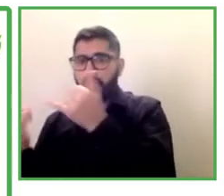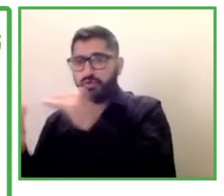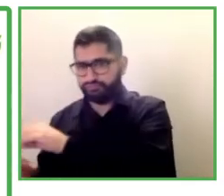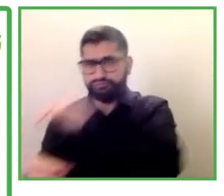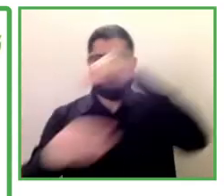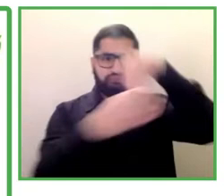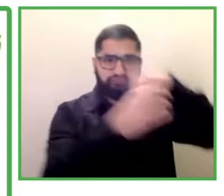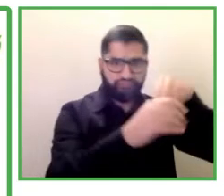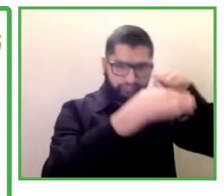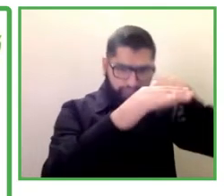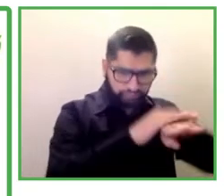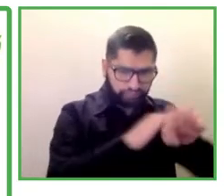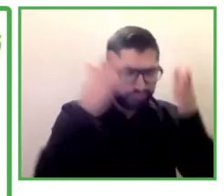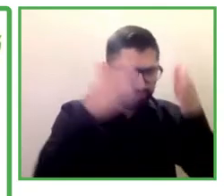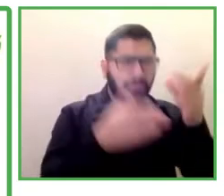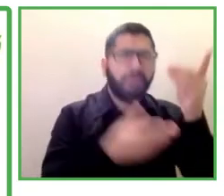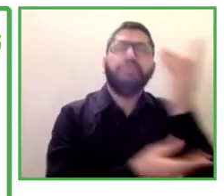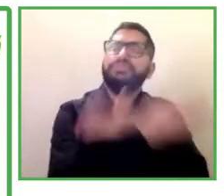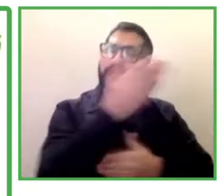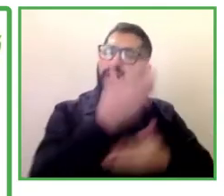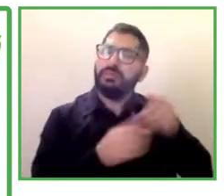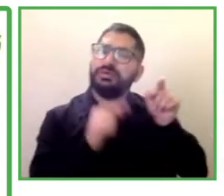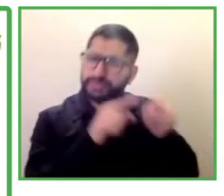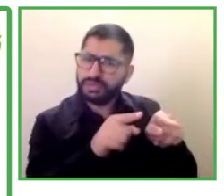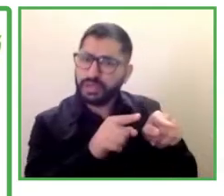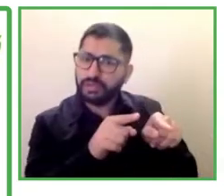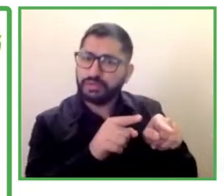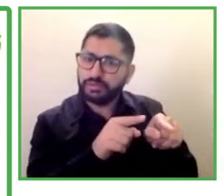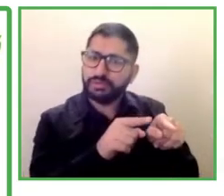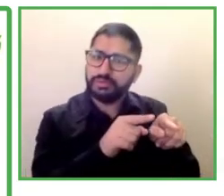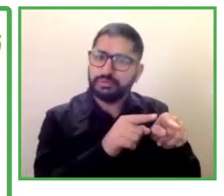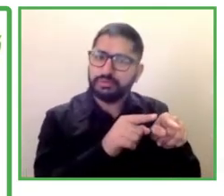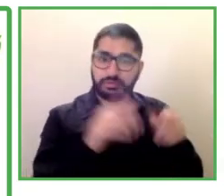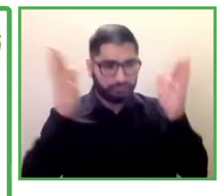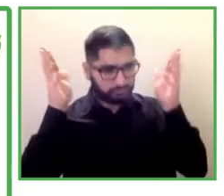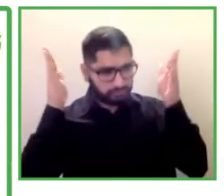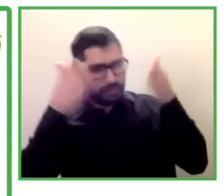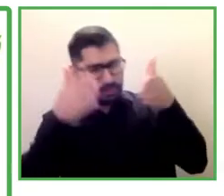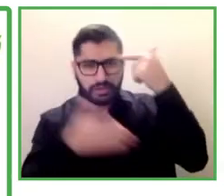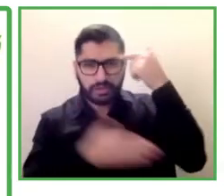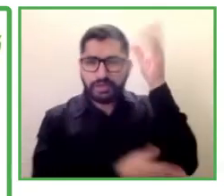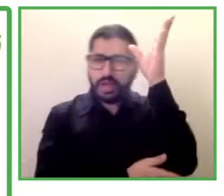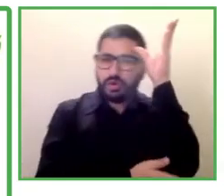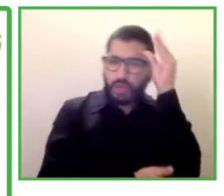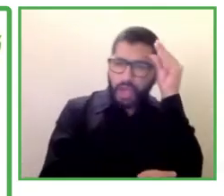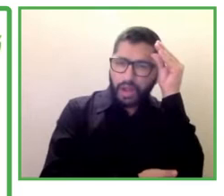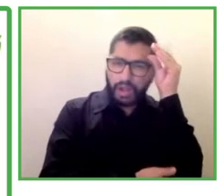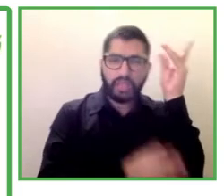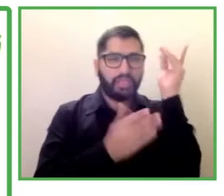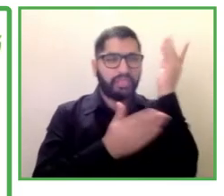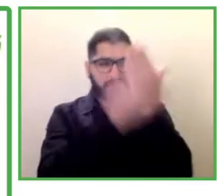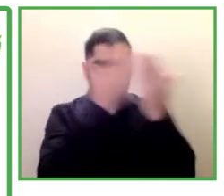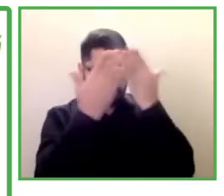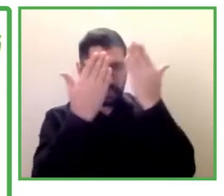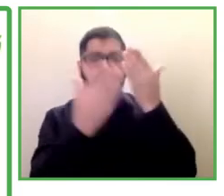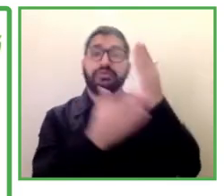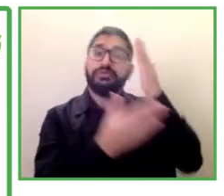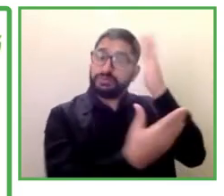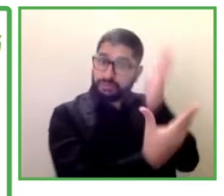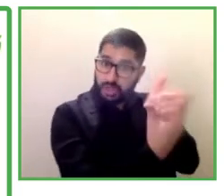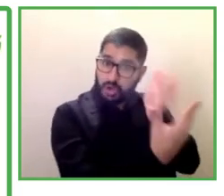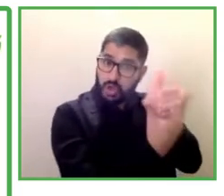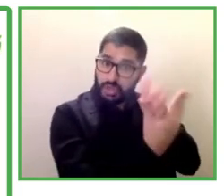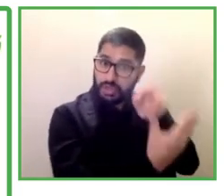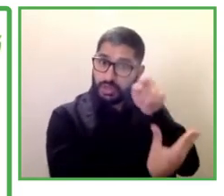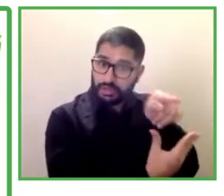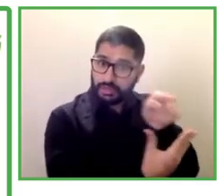they're there in that place that gets people that have psychosocial problems or also disabilities,